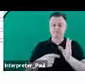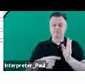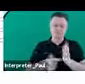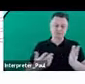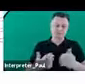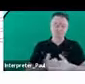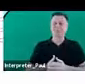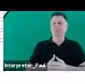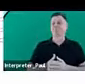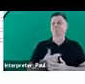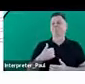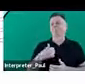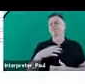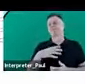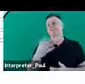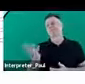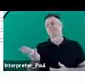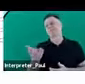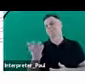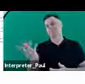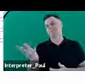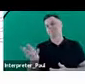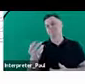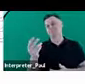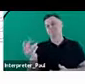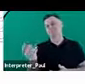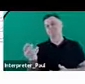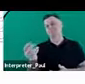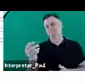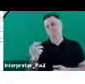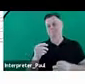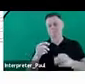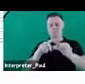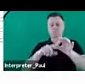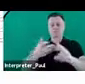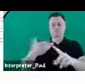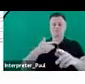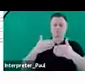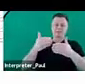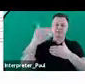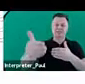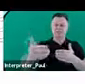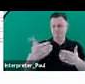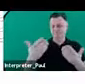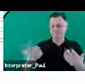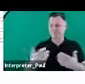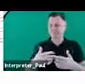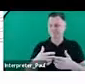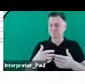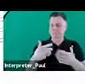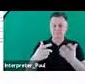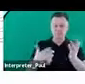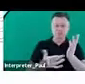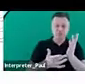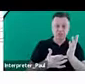questions in advance? I don't know what it's going to be. Do I need use of technology